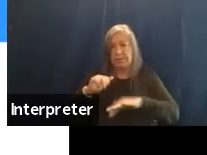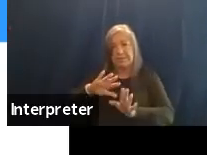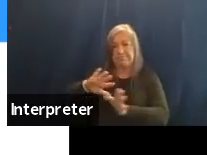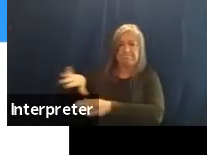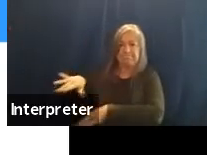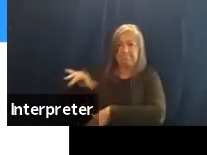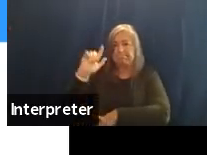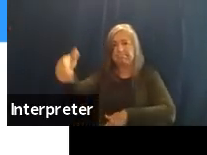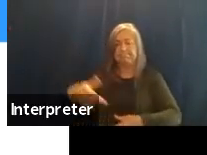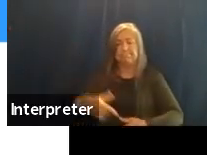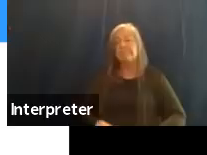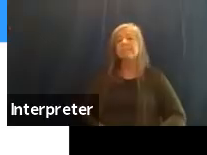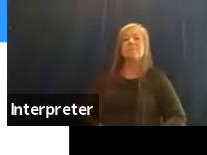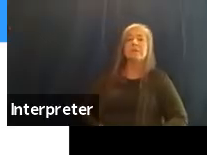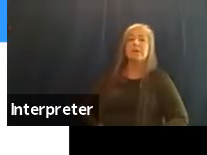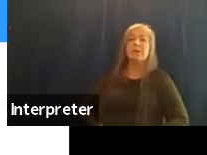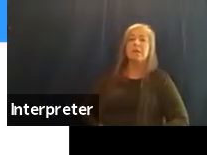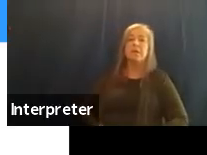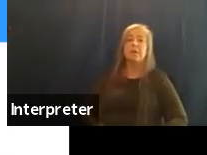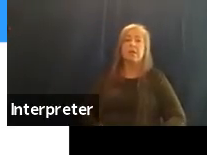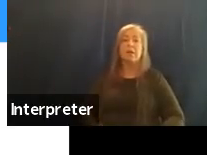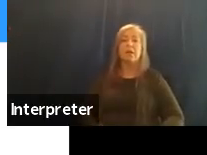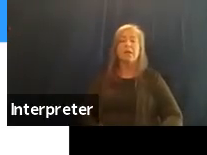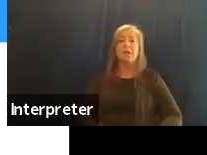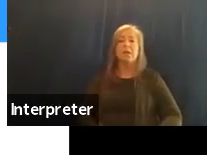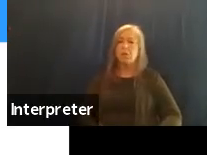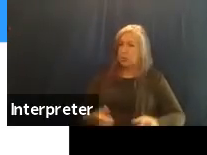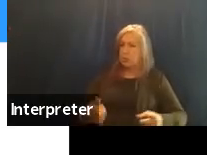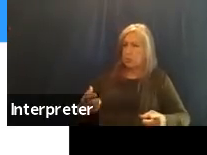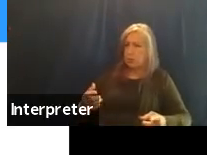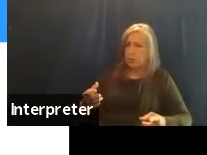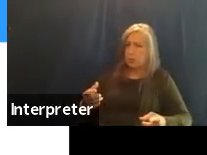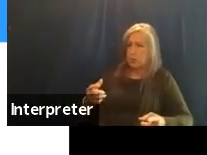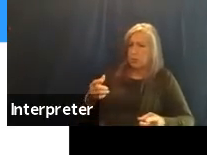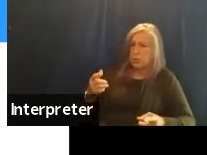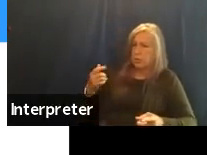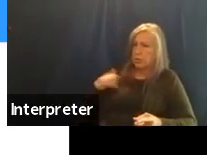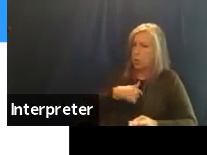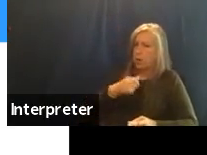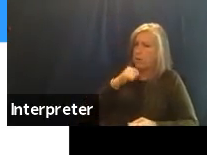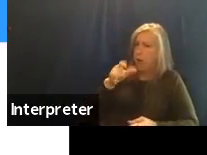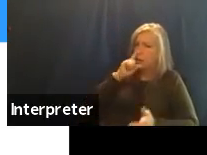take students and staff's temperature at the door. We're